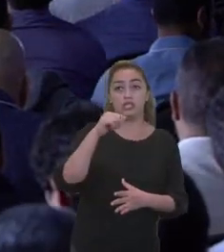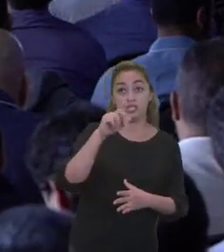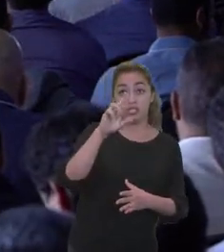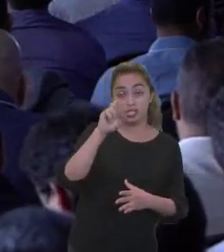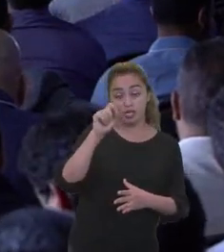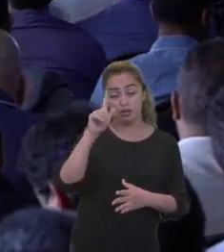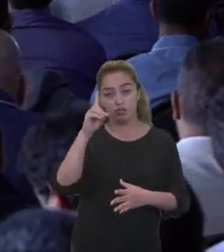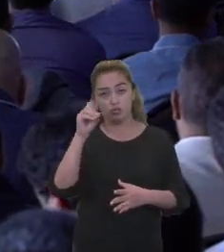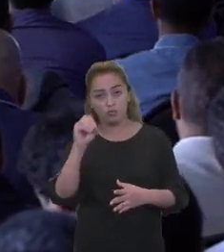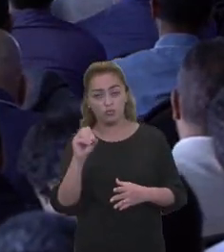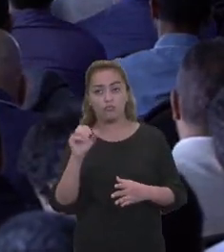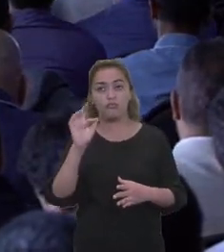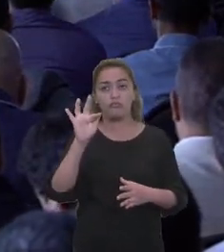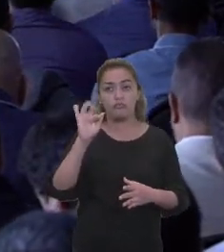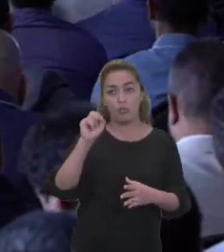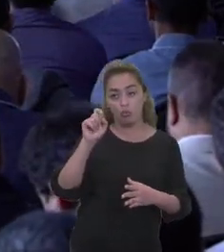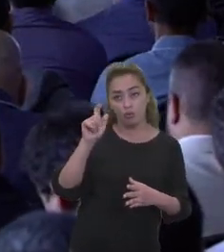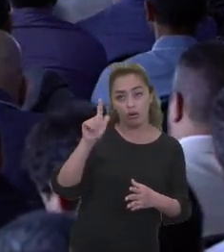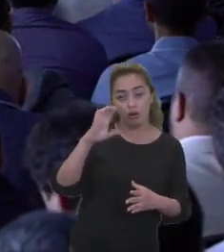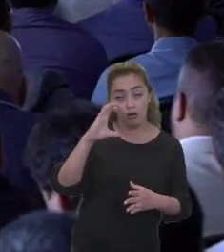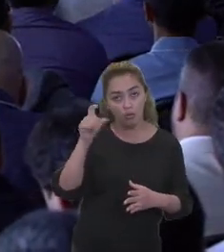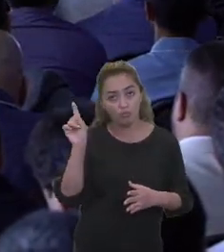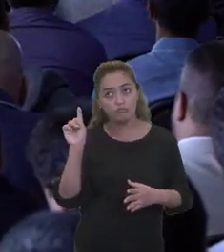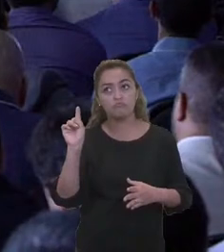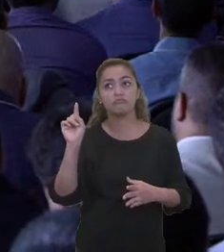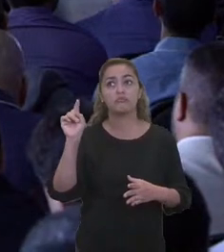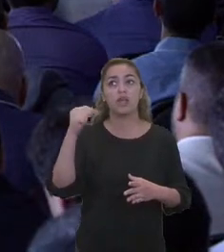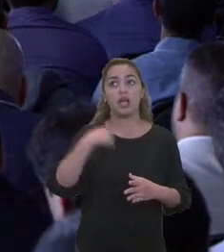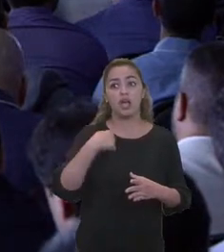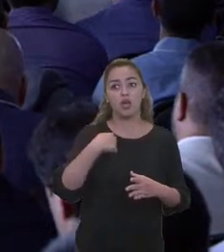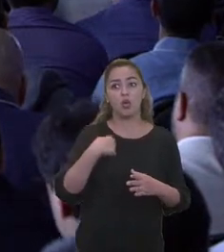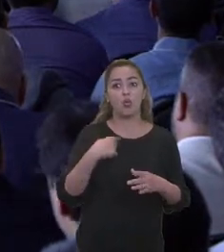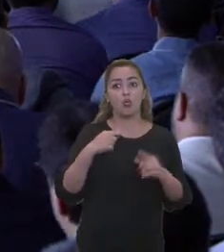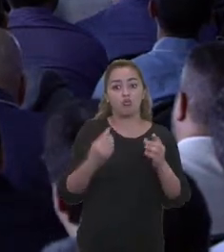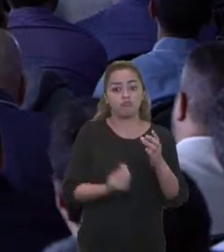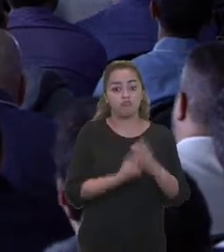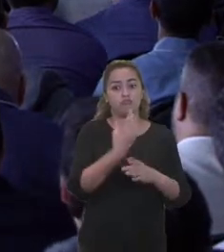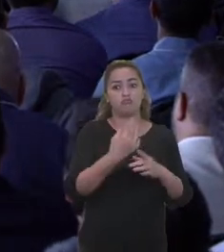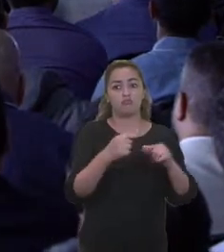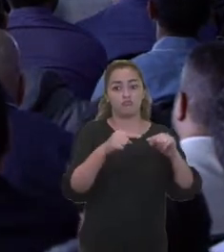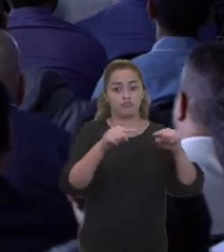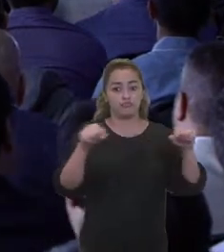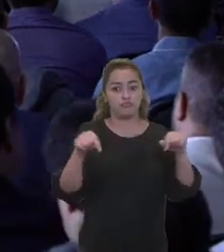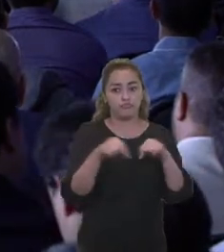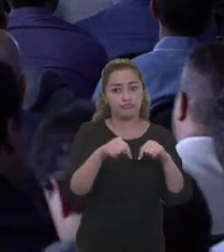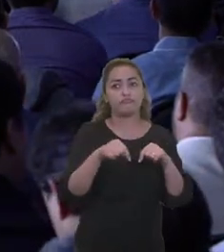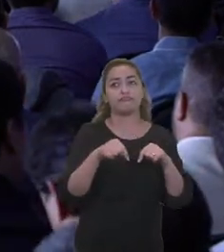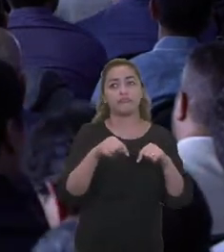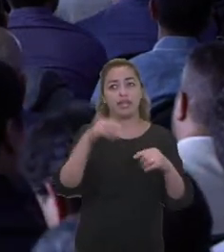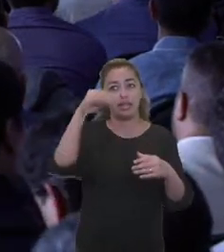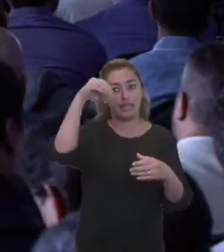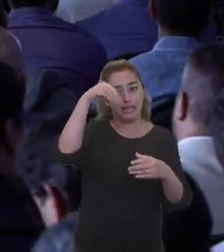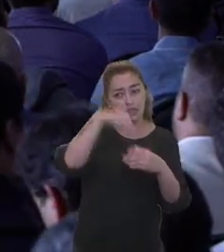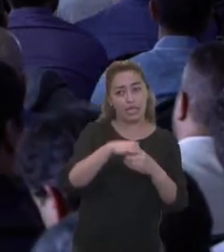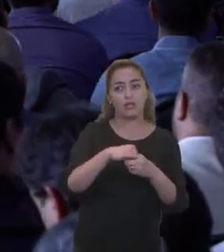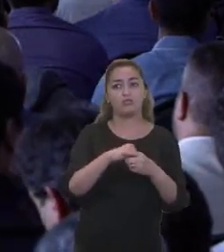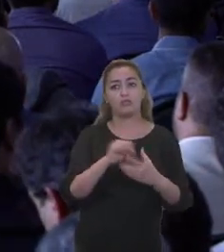11 years ago in a square in my house. I was born in a slum, in a